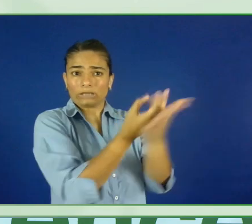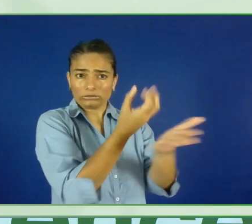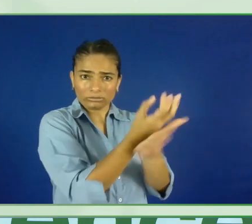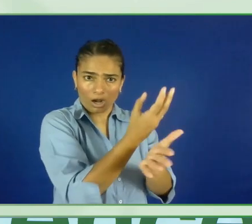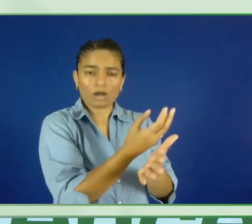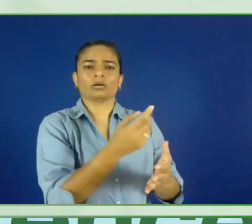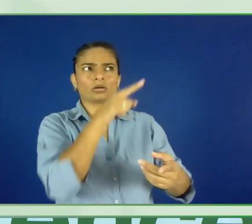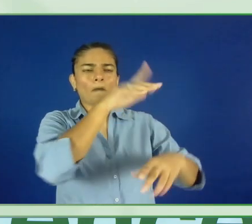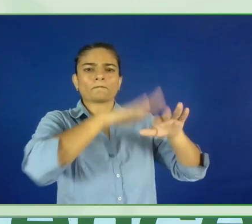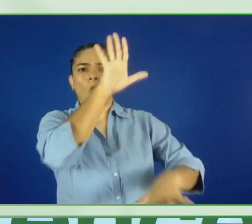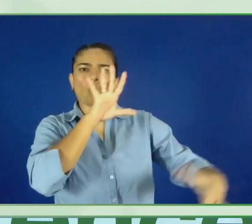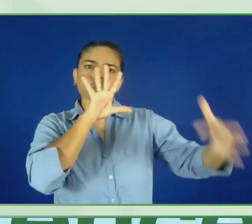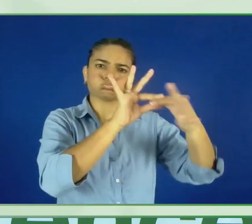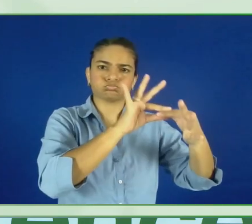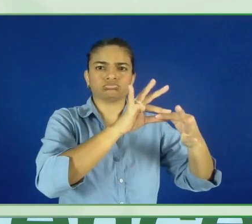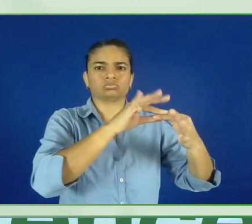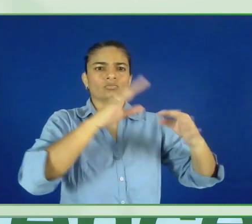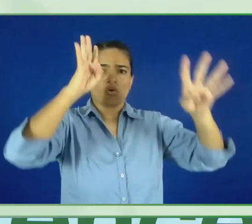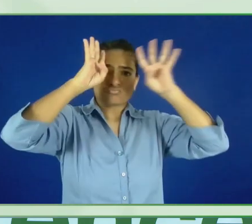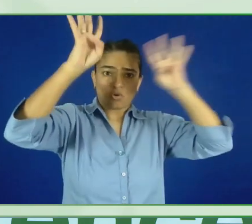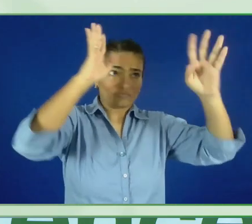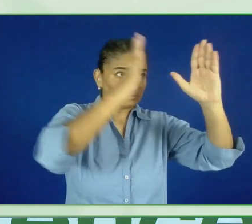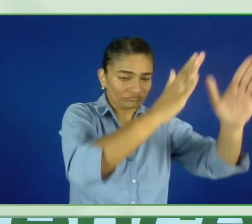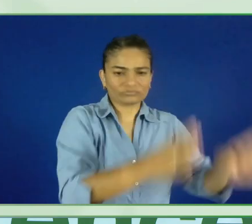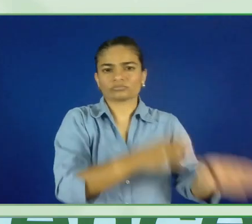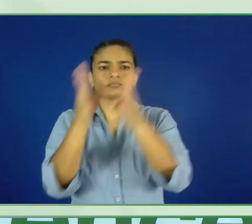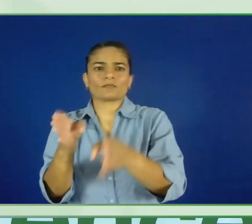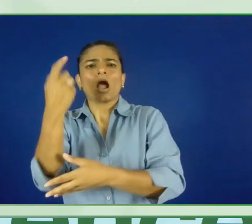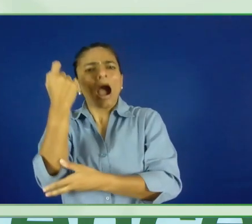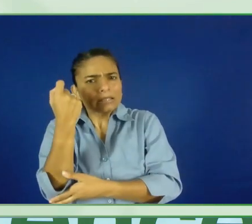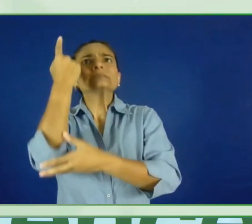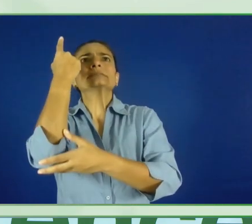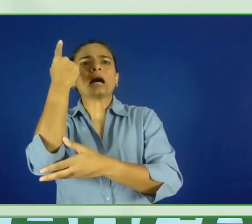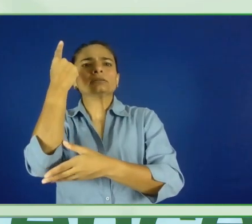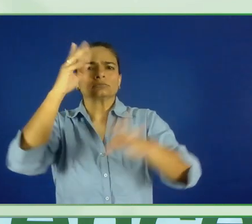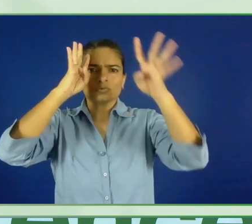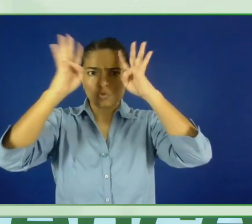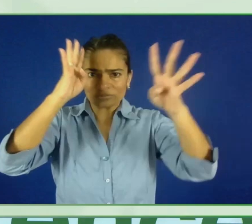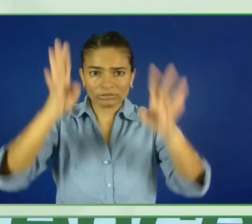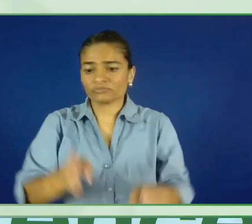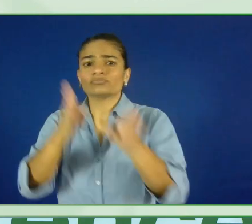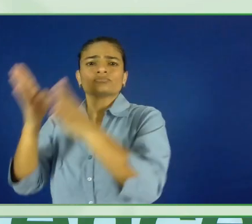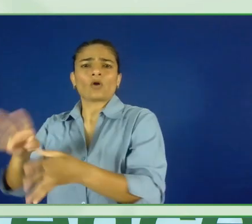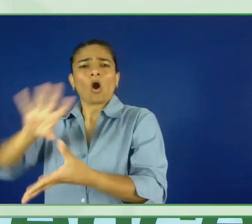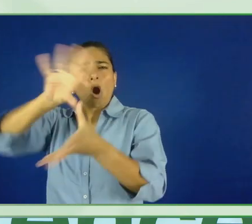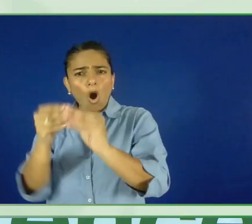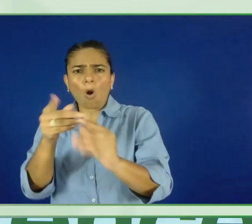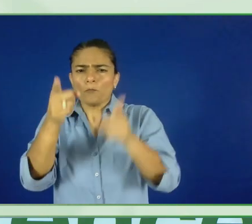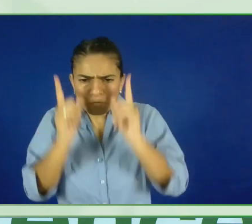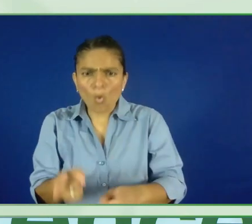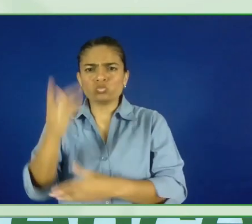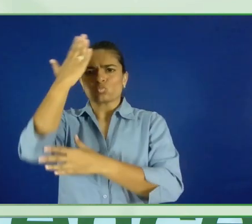everything that you have to know about the community and the people and the organizations that work with innovations and decision-making